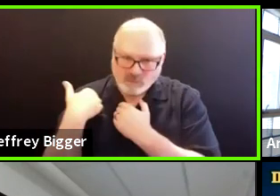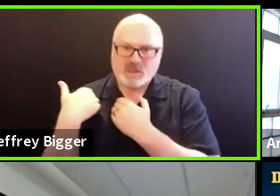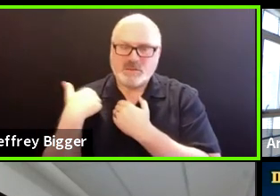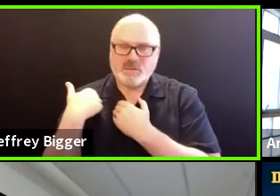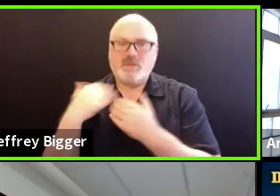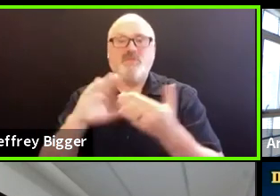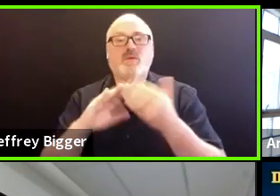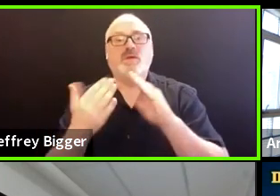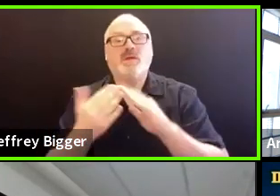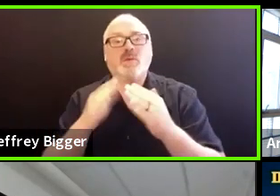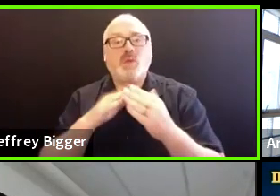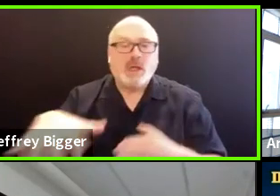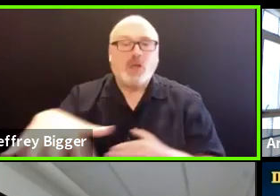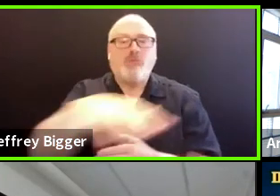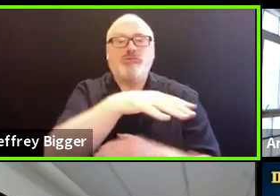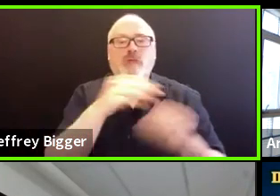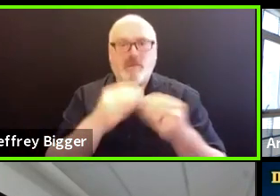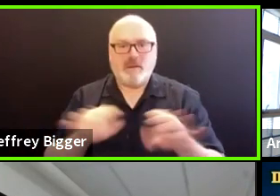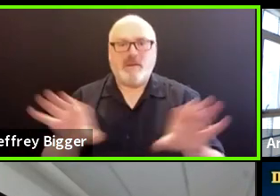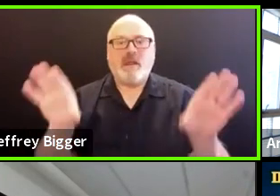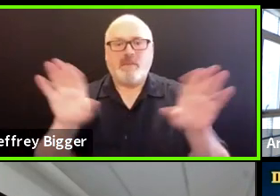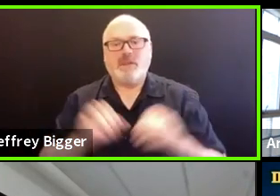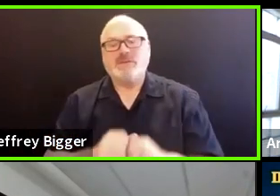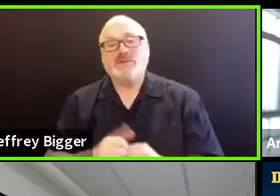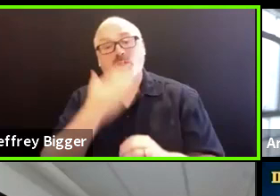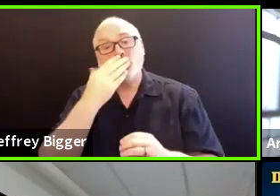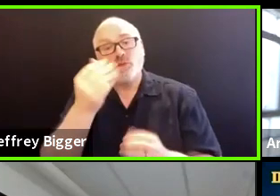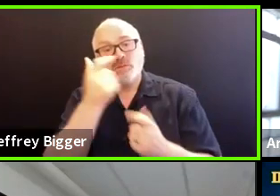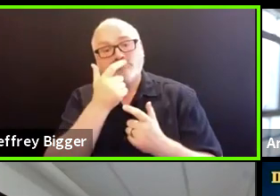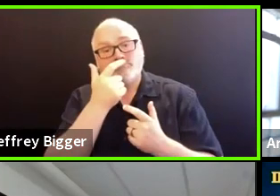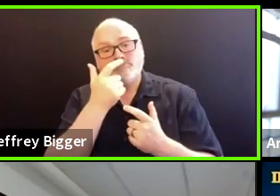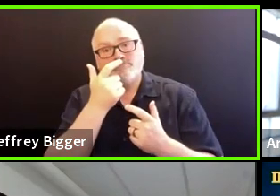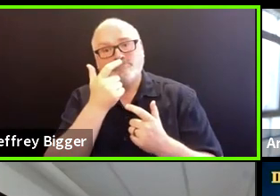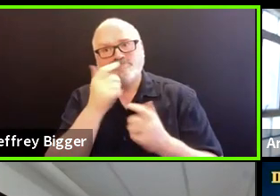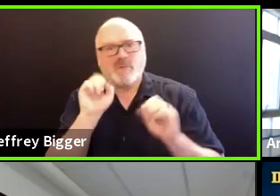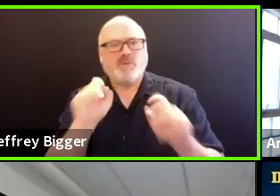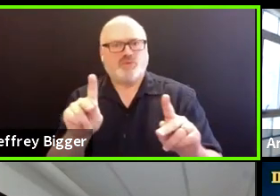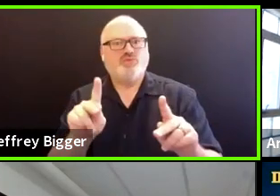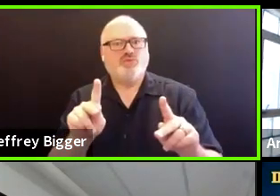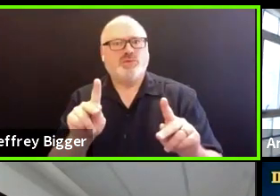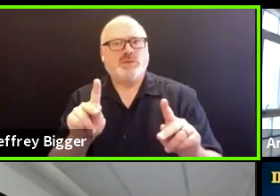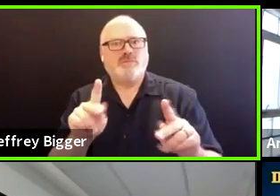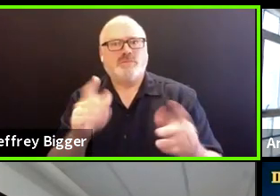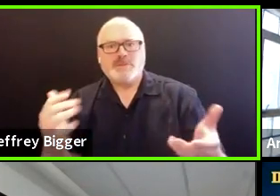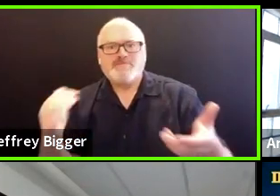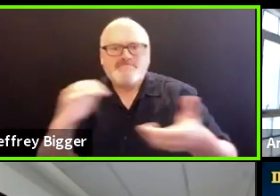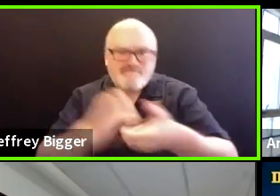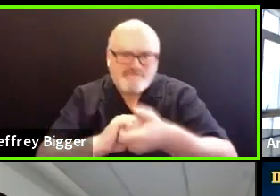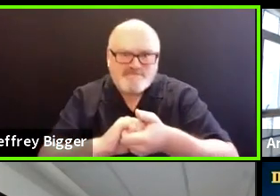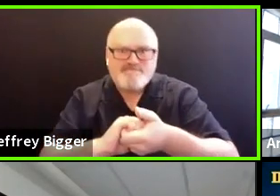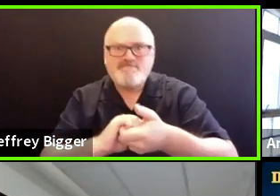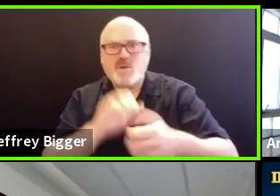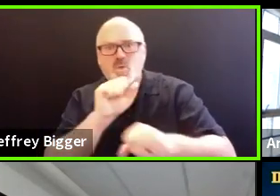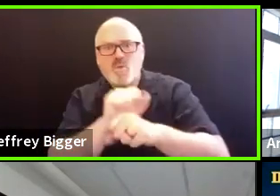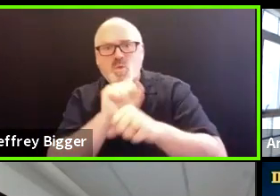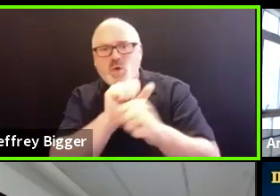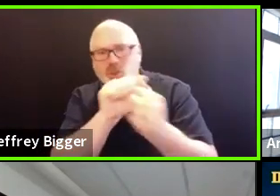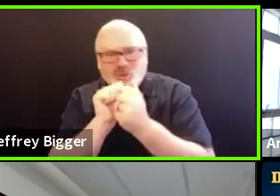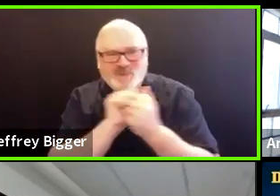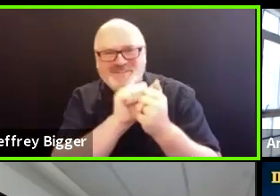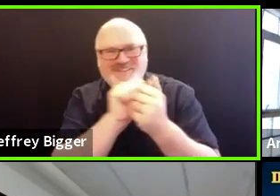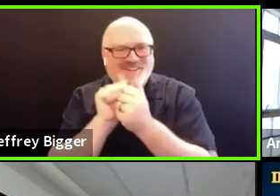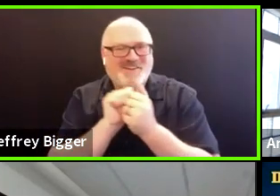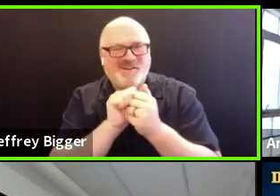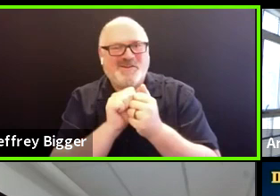community. So I think there's a great opportunity here for us to band together as a community around some of